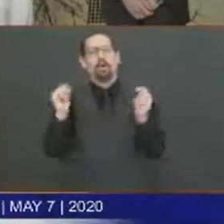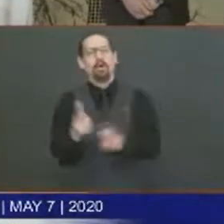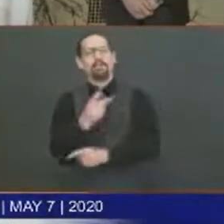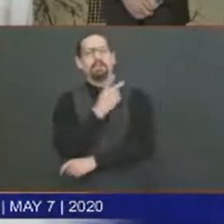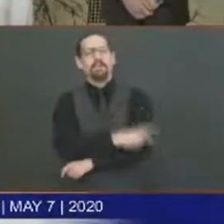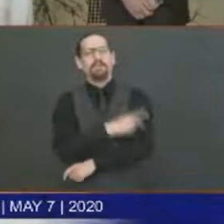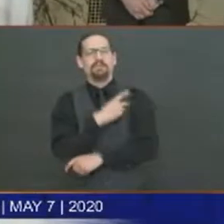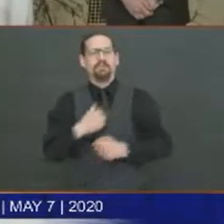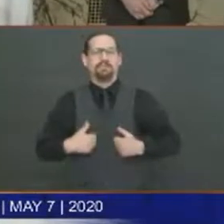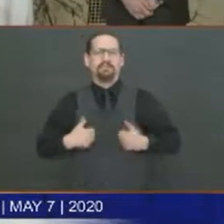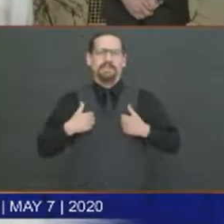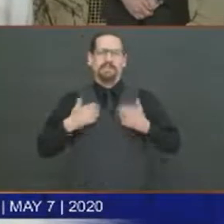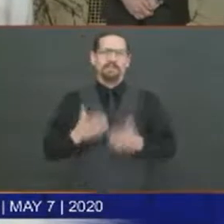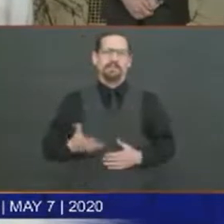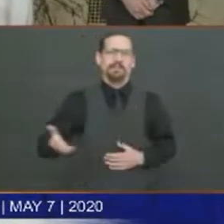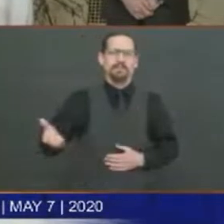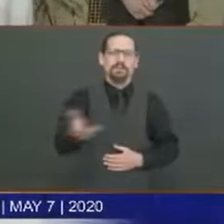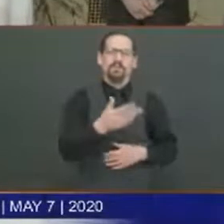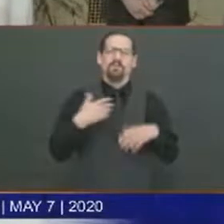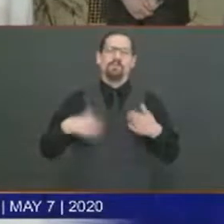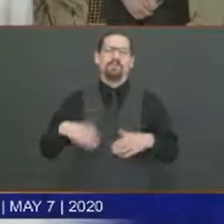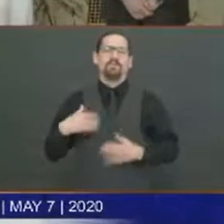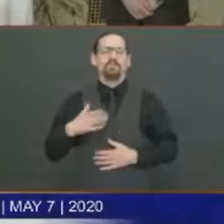residents' second family members.